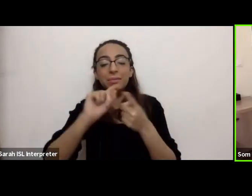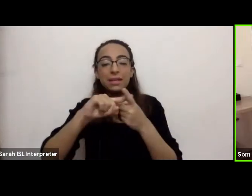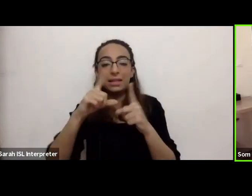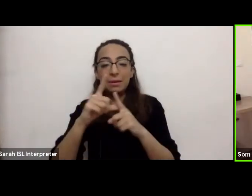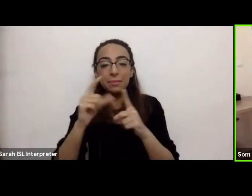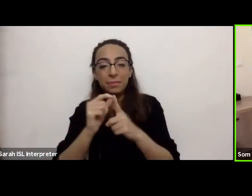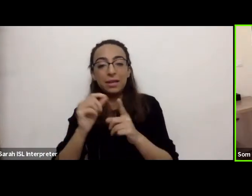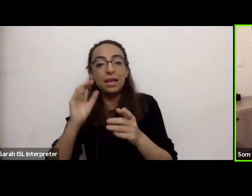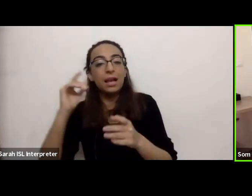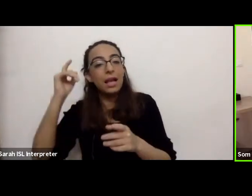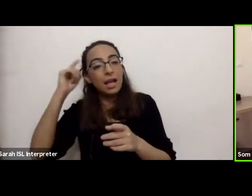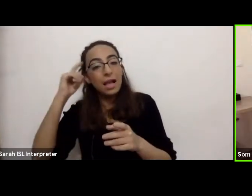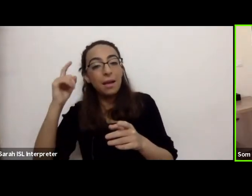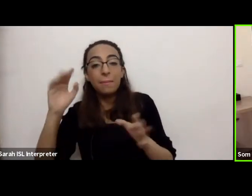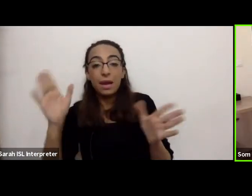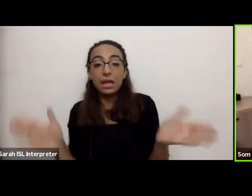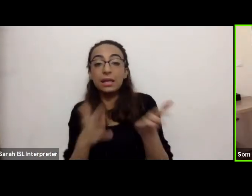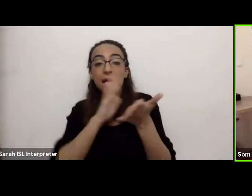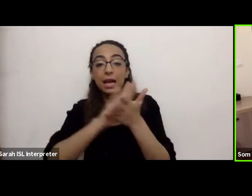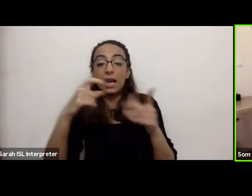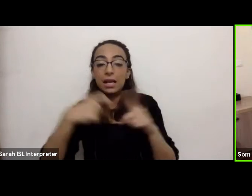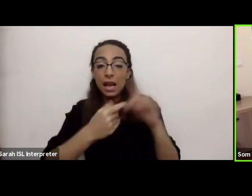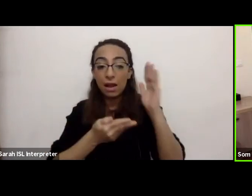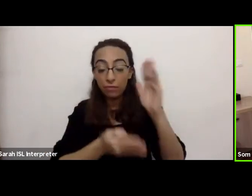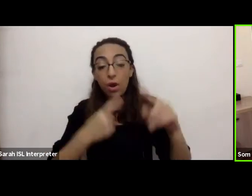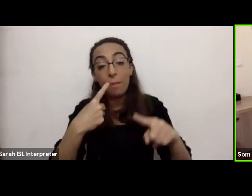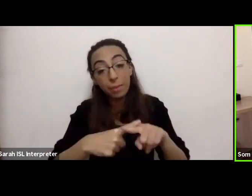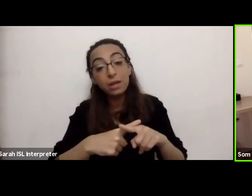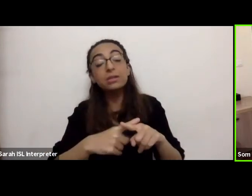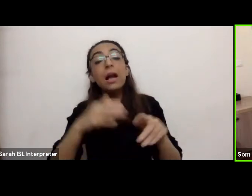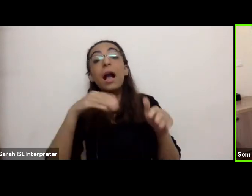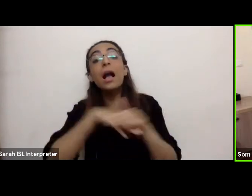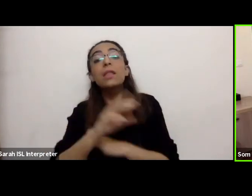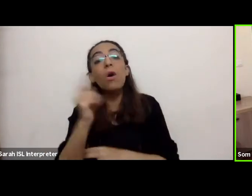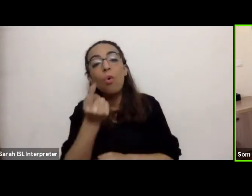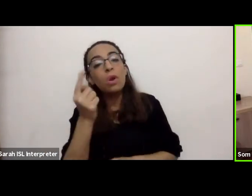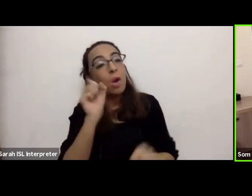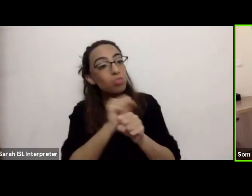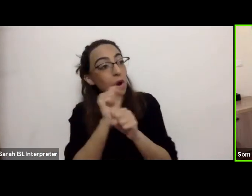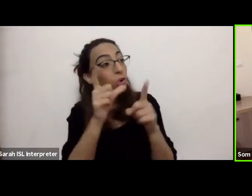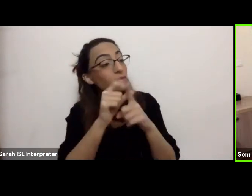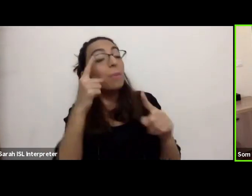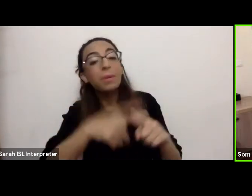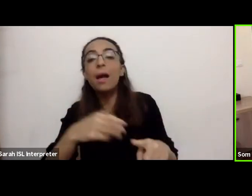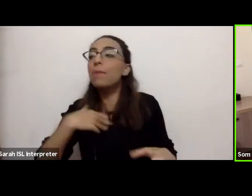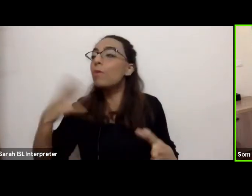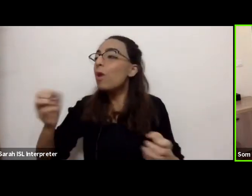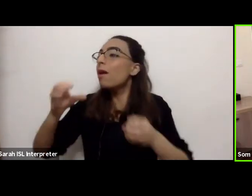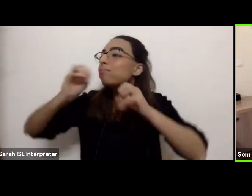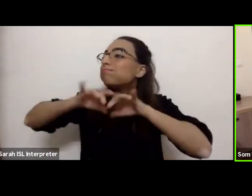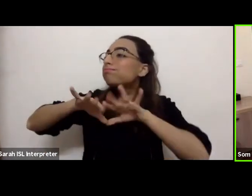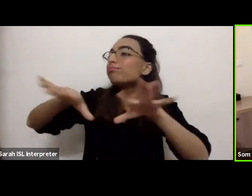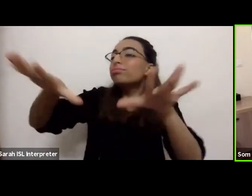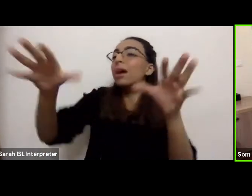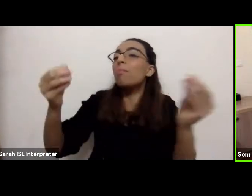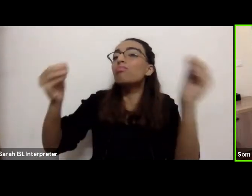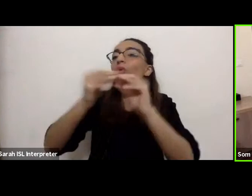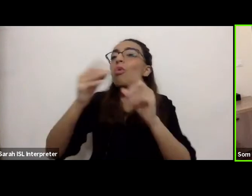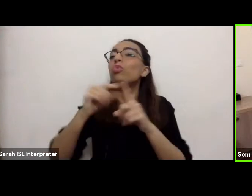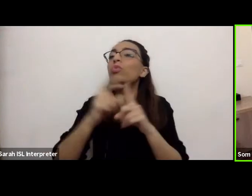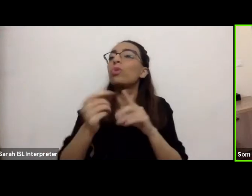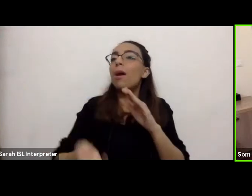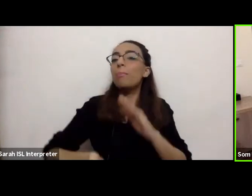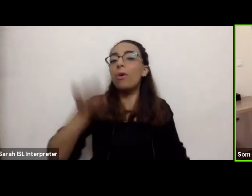NCPEDP-Mindtree Helen Awards. It's not only to recognize the work, but to enthuse many other people to do this. And this is widely